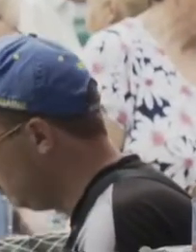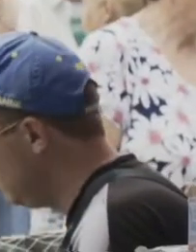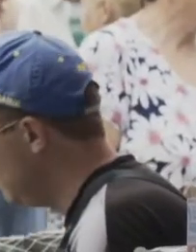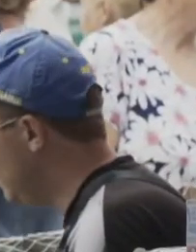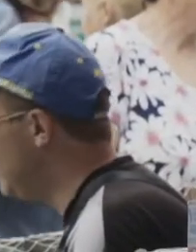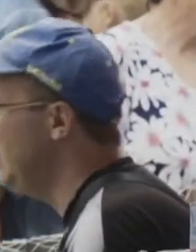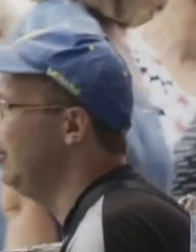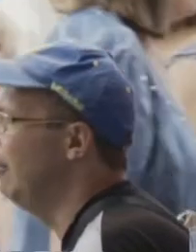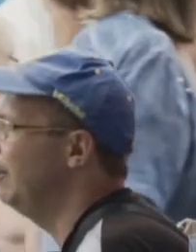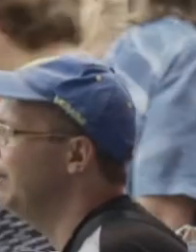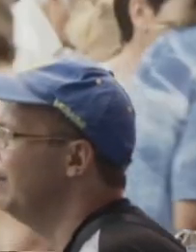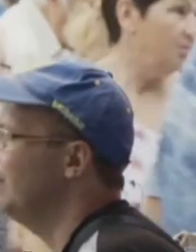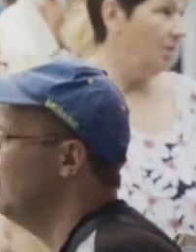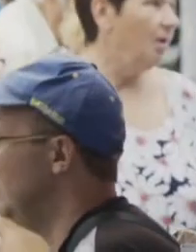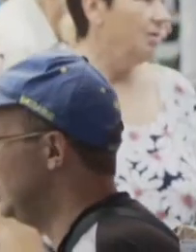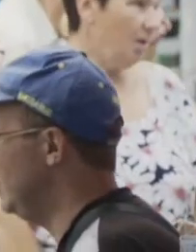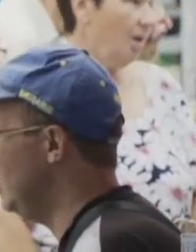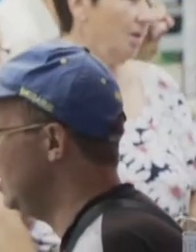is